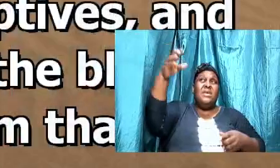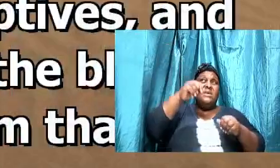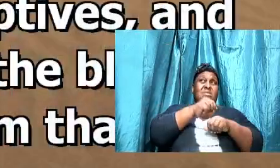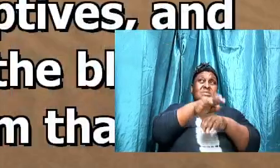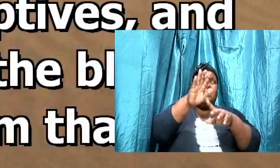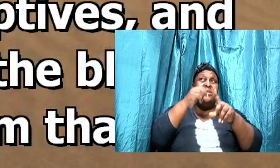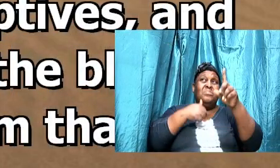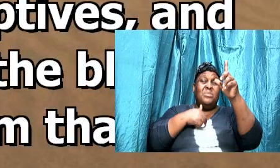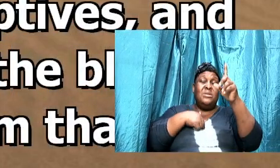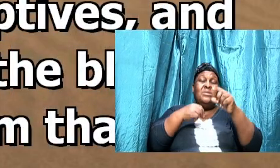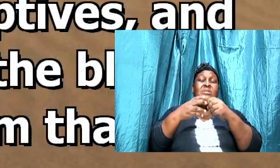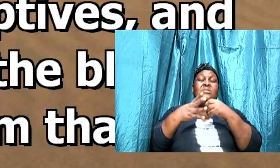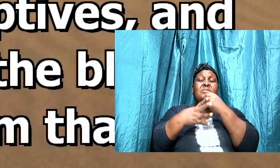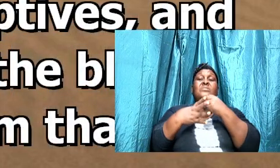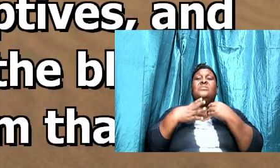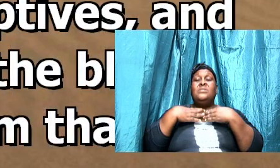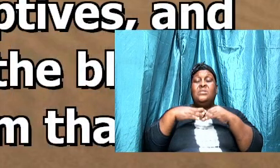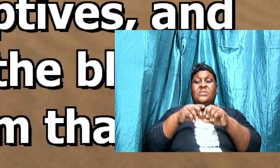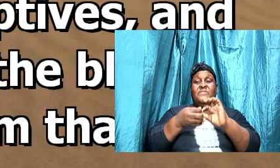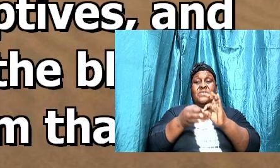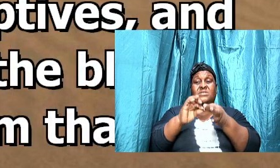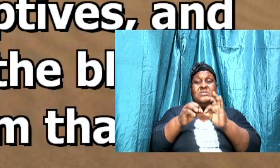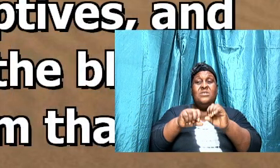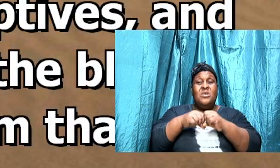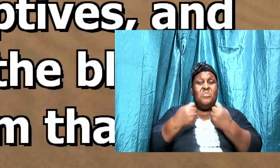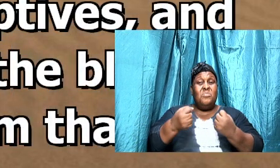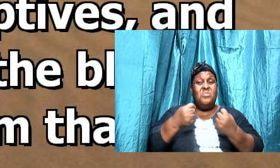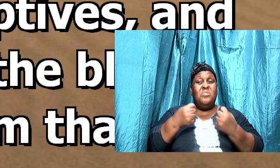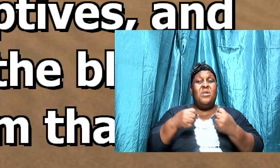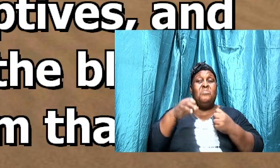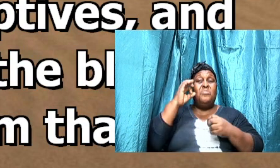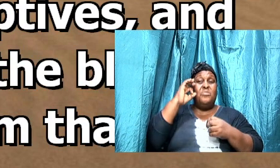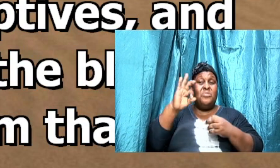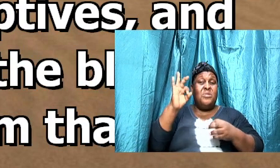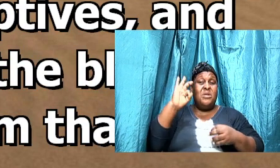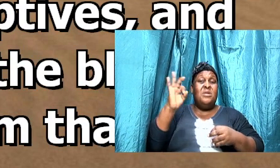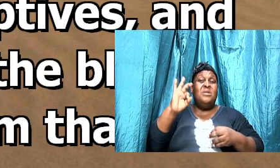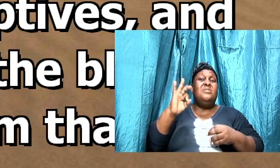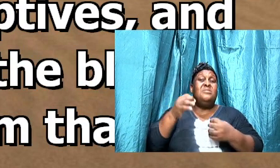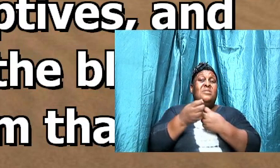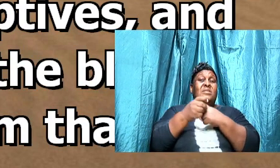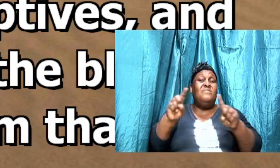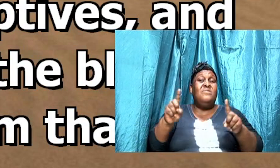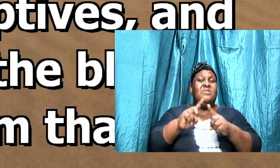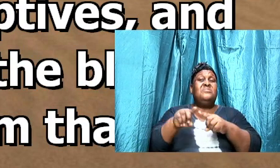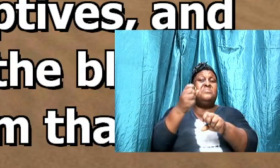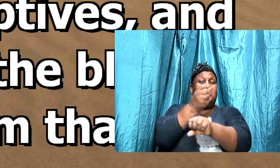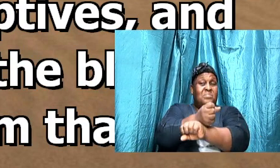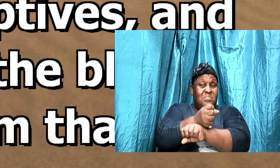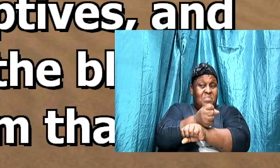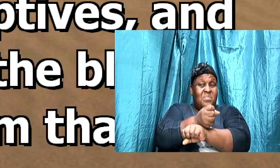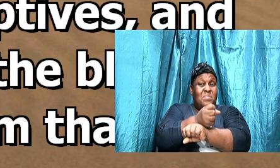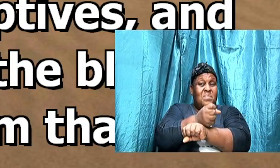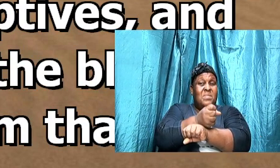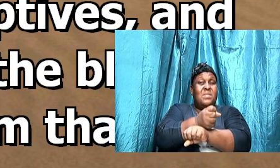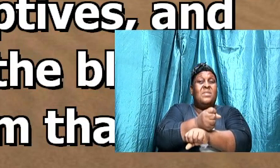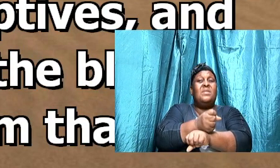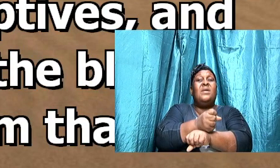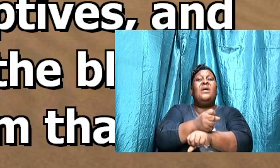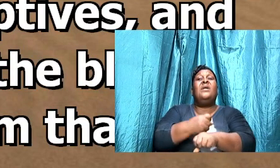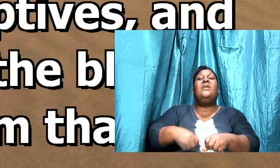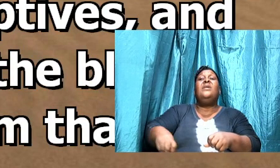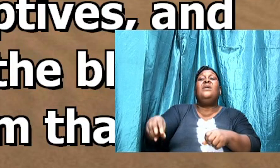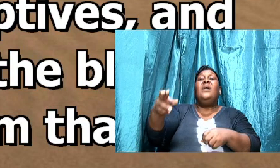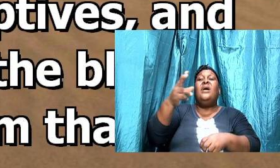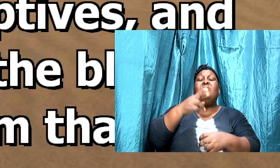the brokenhearted, to preach deliverance to the captive, and recovering of the